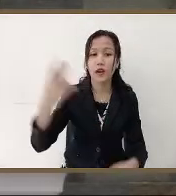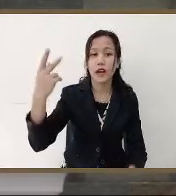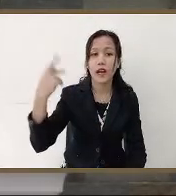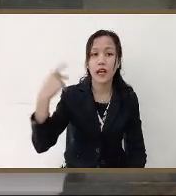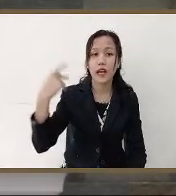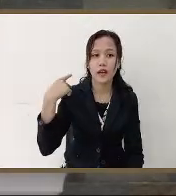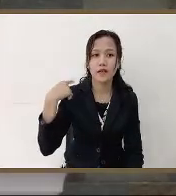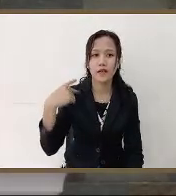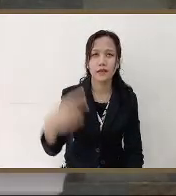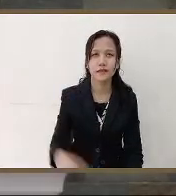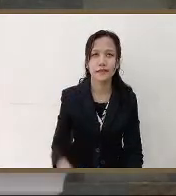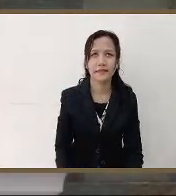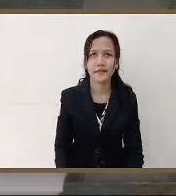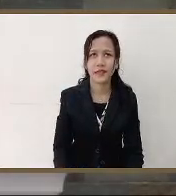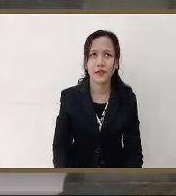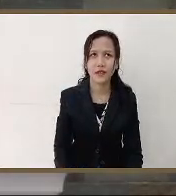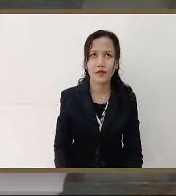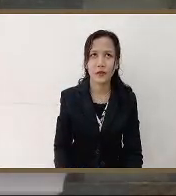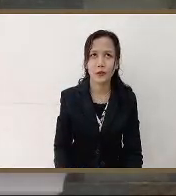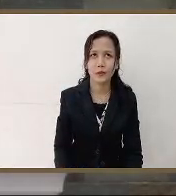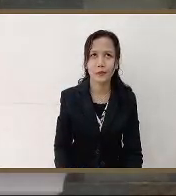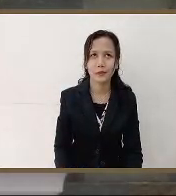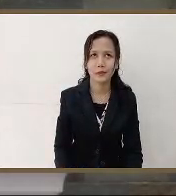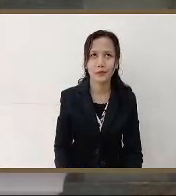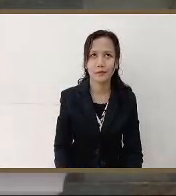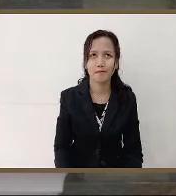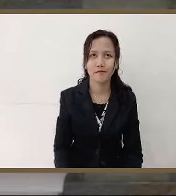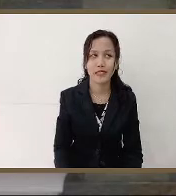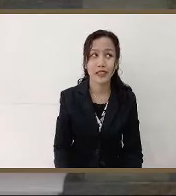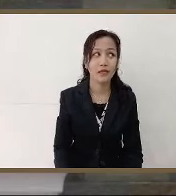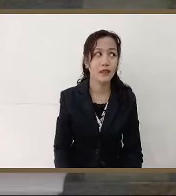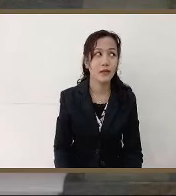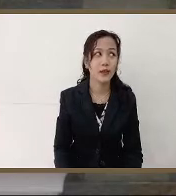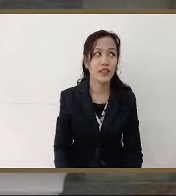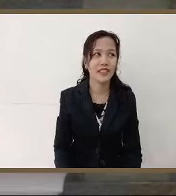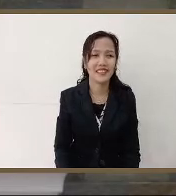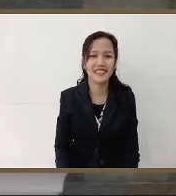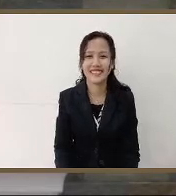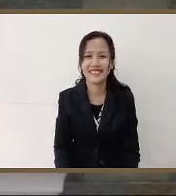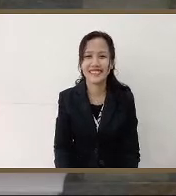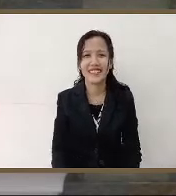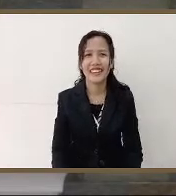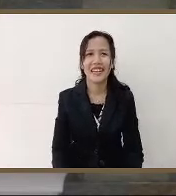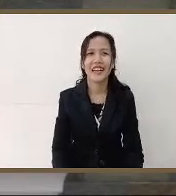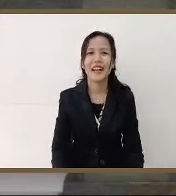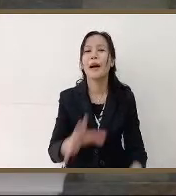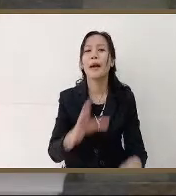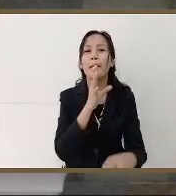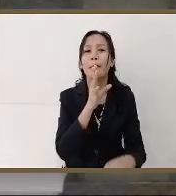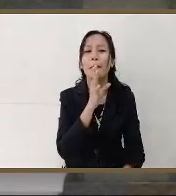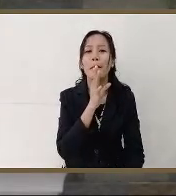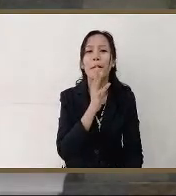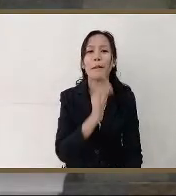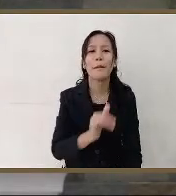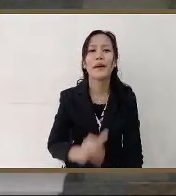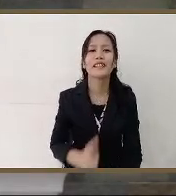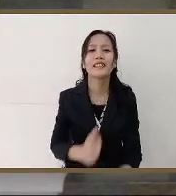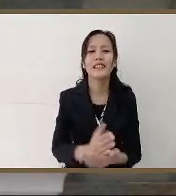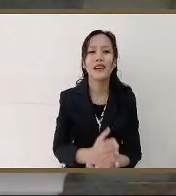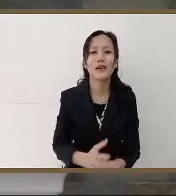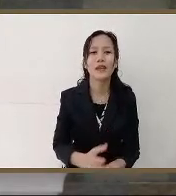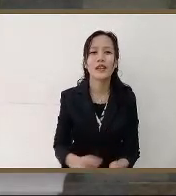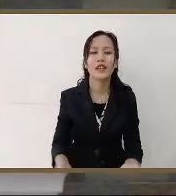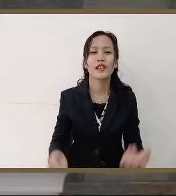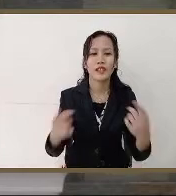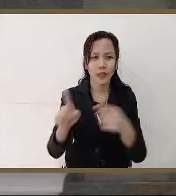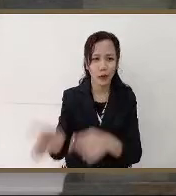who sought to have his favor by assassinating his rival. Okay? Katulad nung kanina pinag-usapan po natin. And makikita rin natin